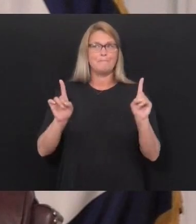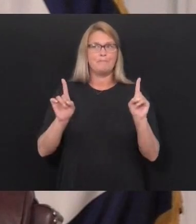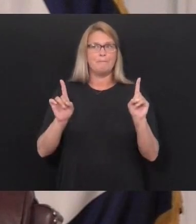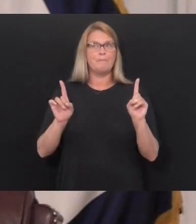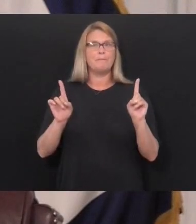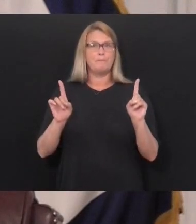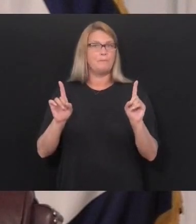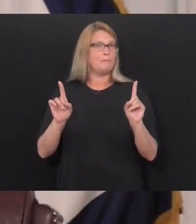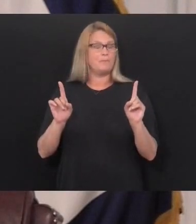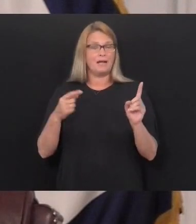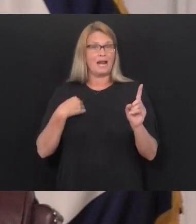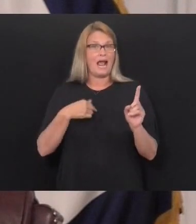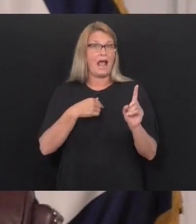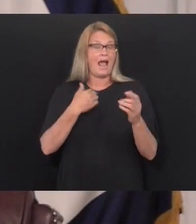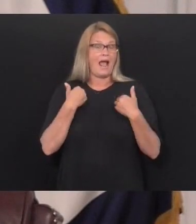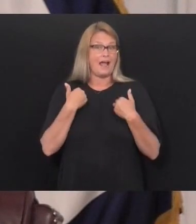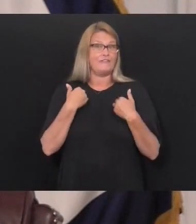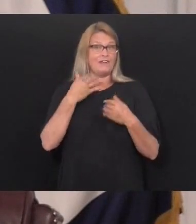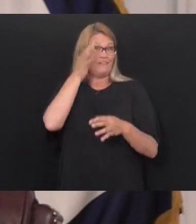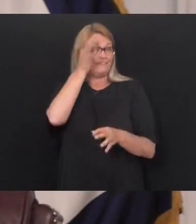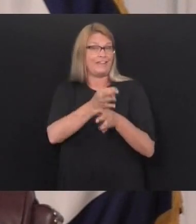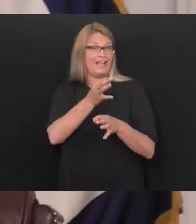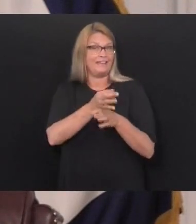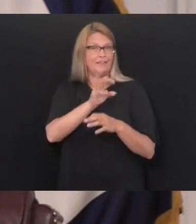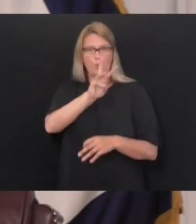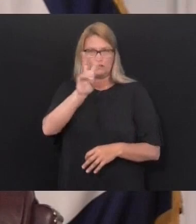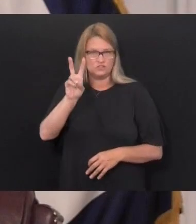How is that being handled?